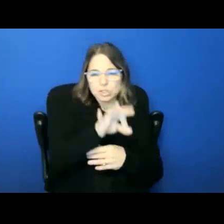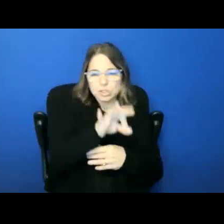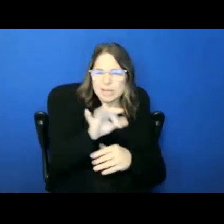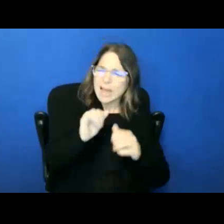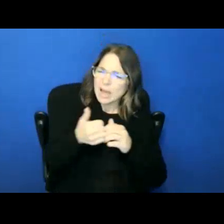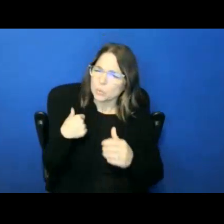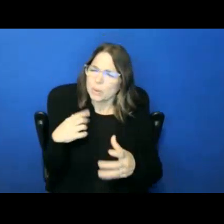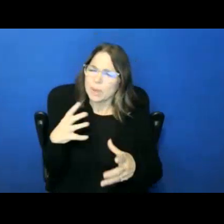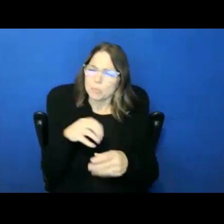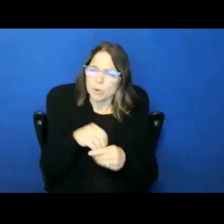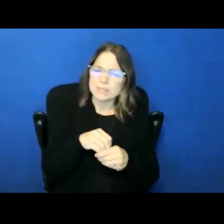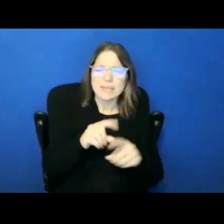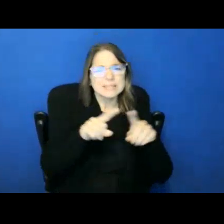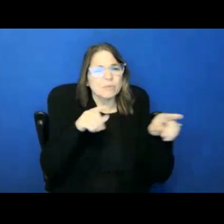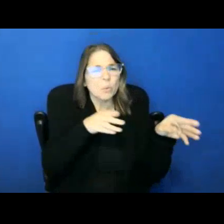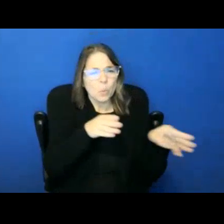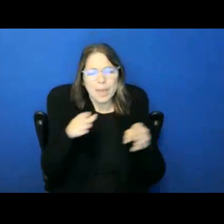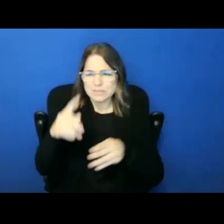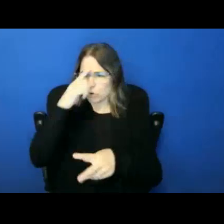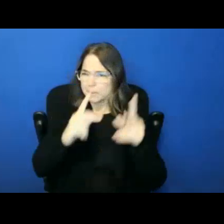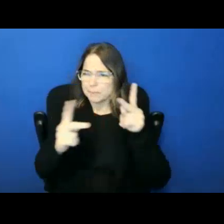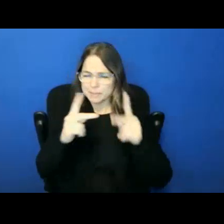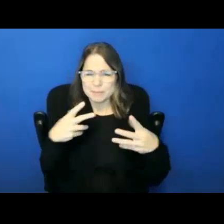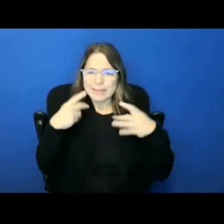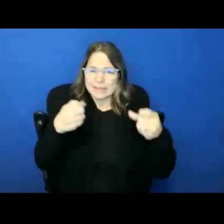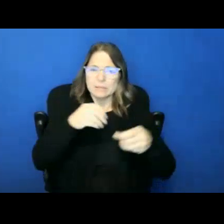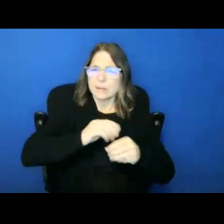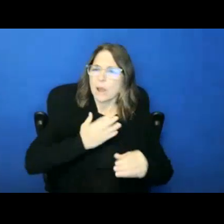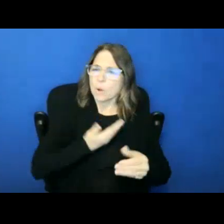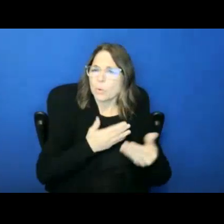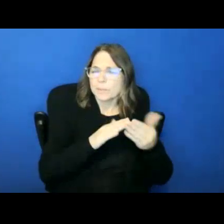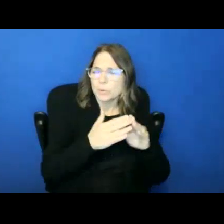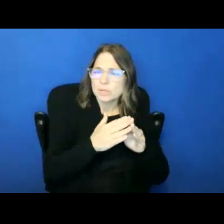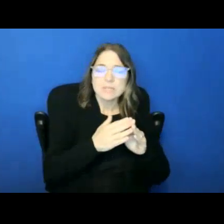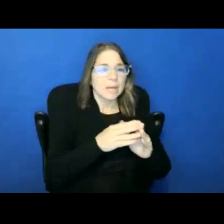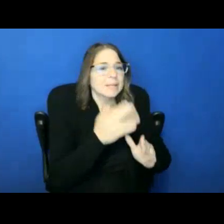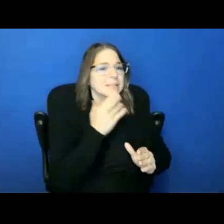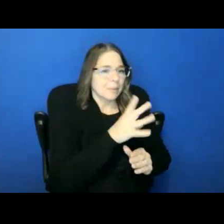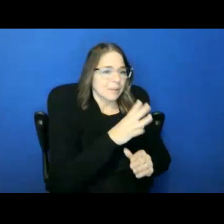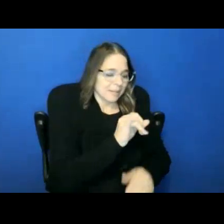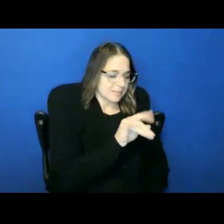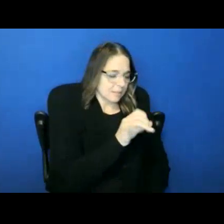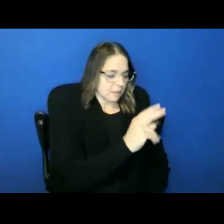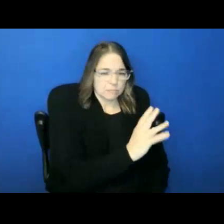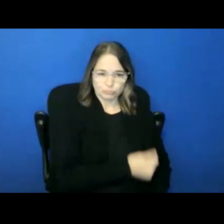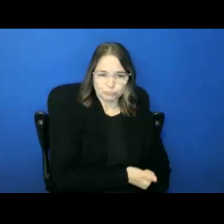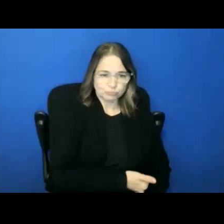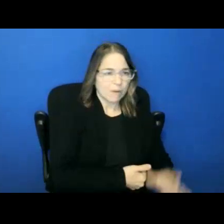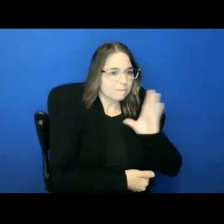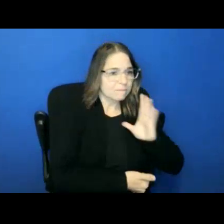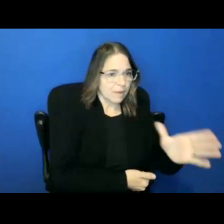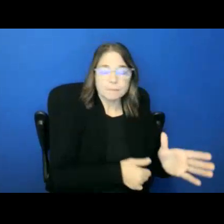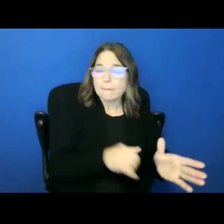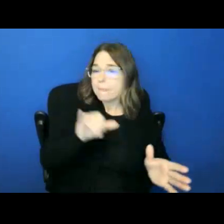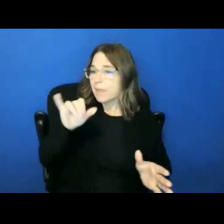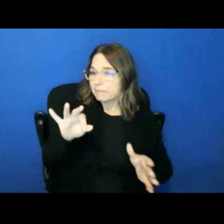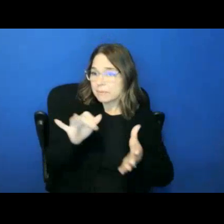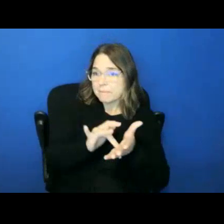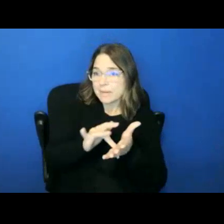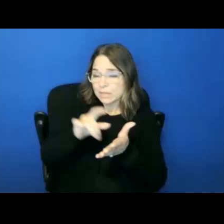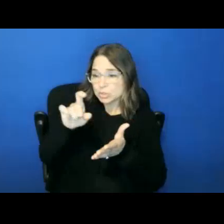different ways for people to be healed in our communities? So if that's insulin for the diabetic, fine. And so if the medication that